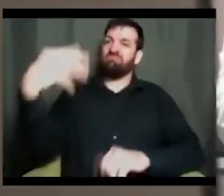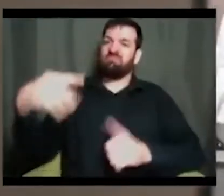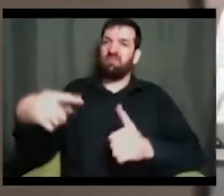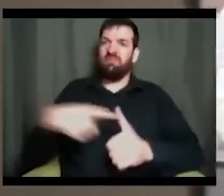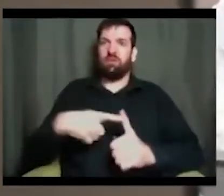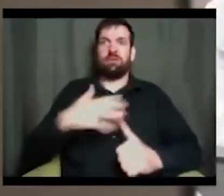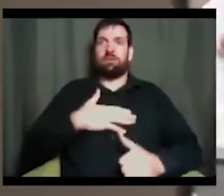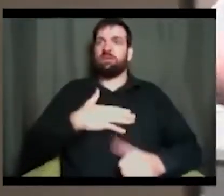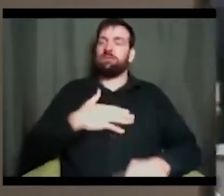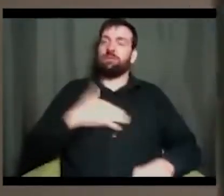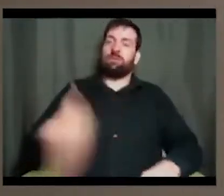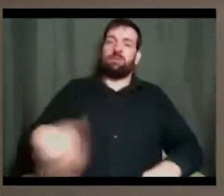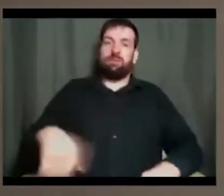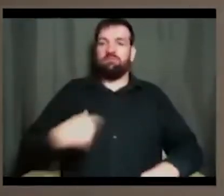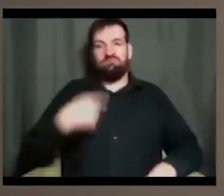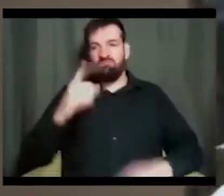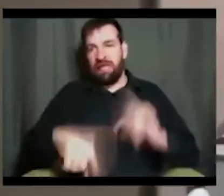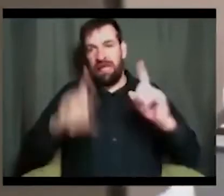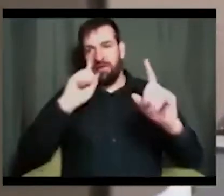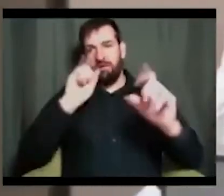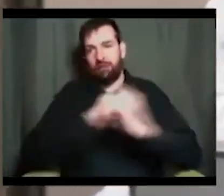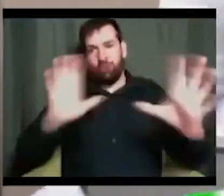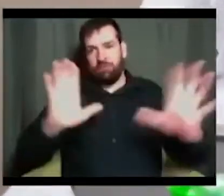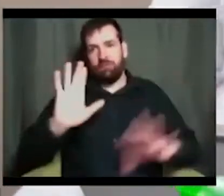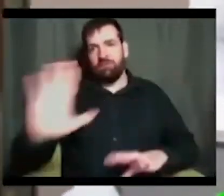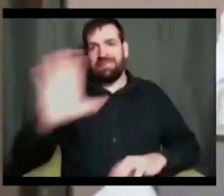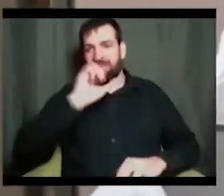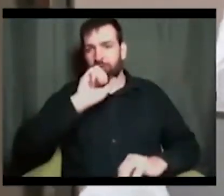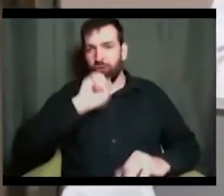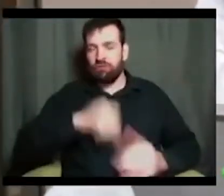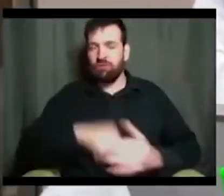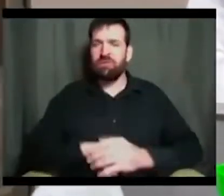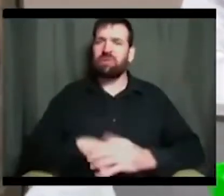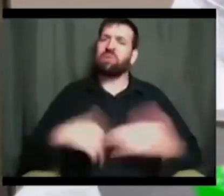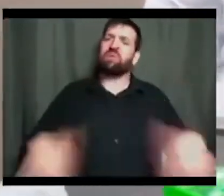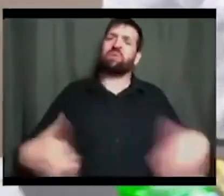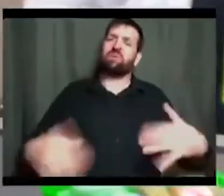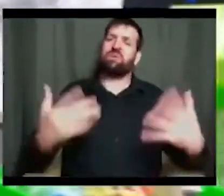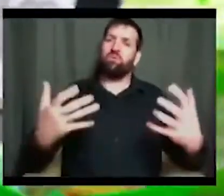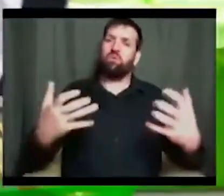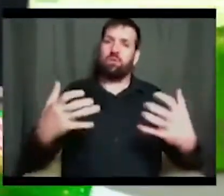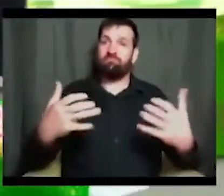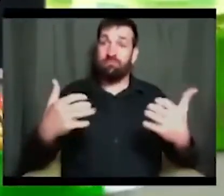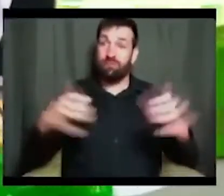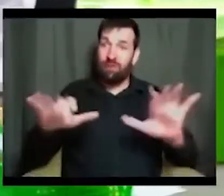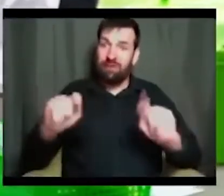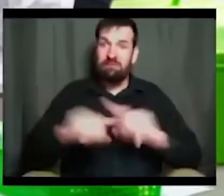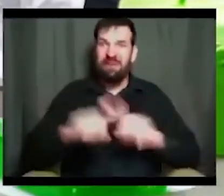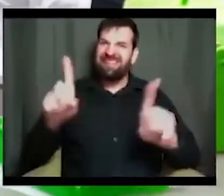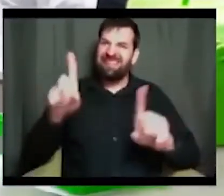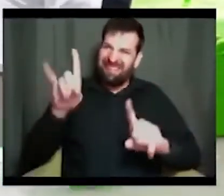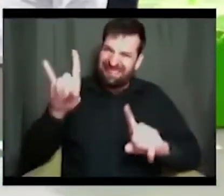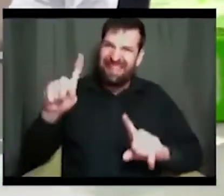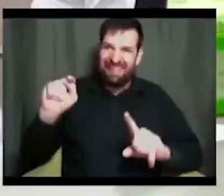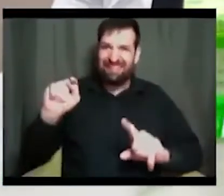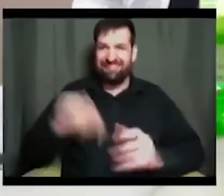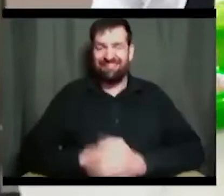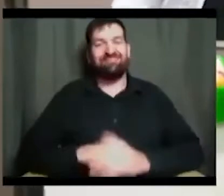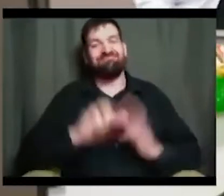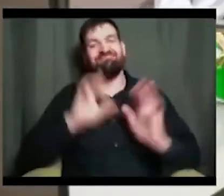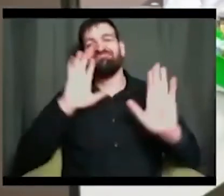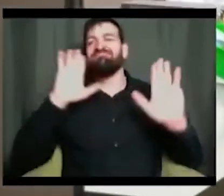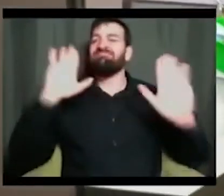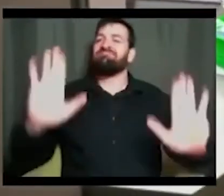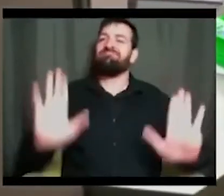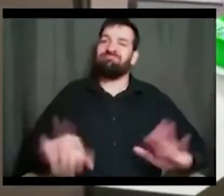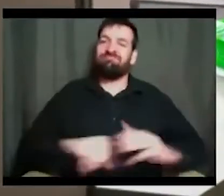fast, so I can't imagine at his age. Right? And bless his heart for wanting to try to do it. But he did it, and that's all that matters. That's Way great. to go.